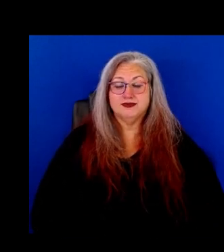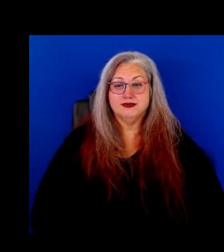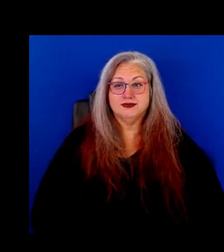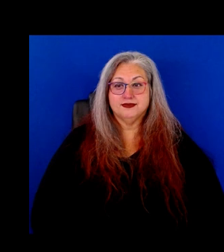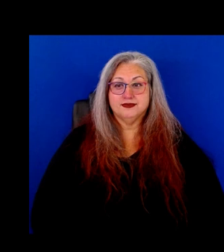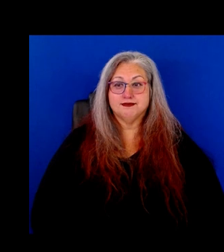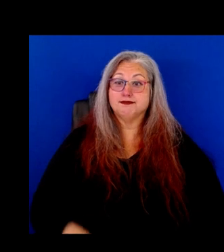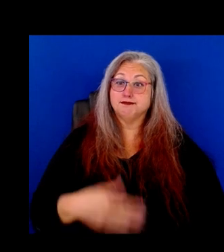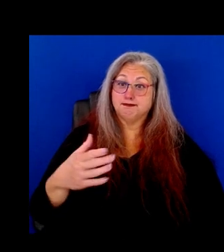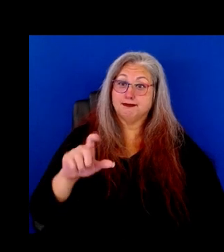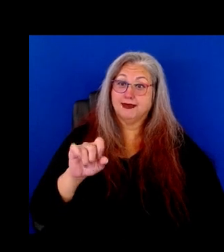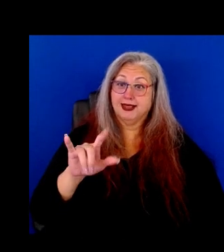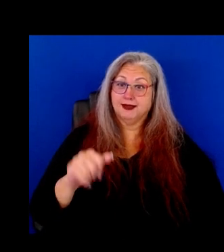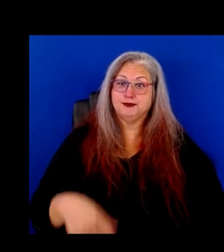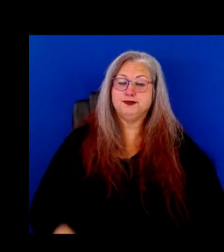Leila.